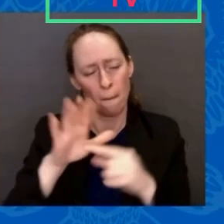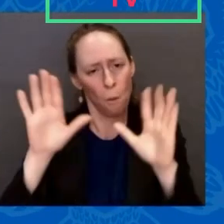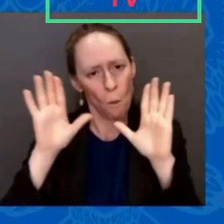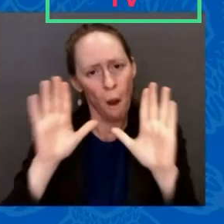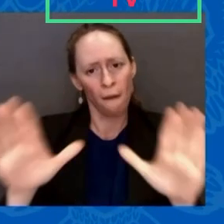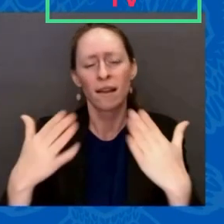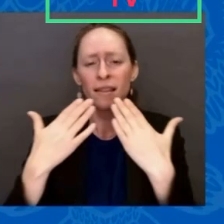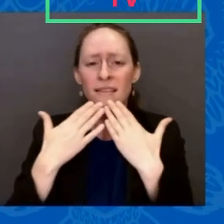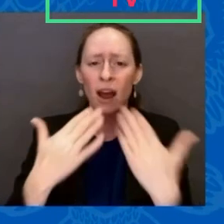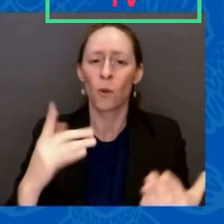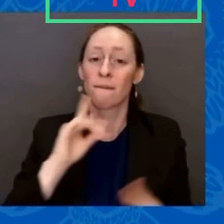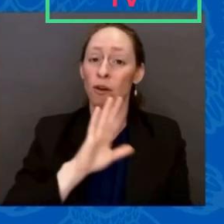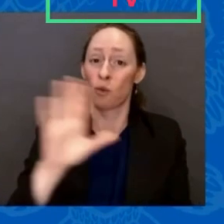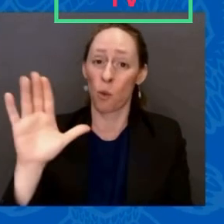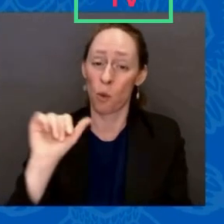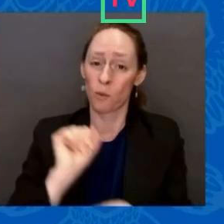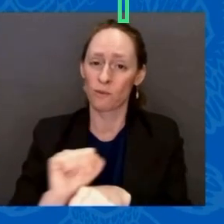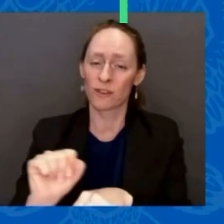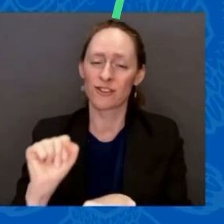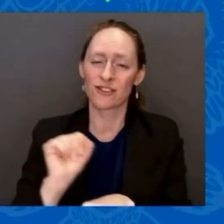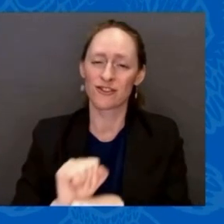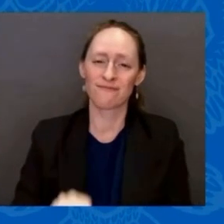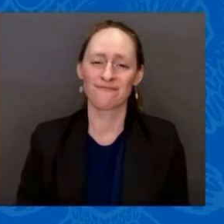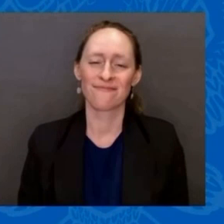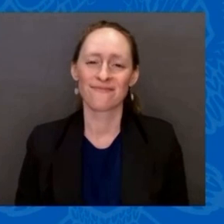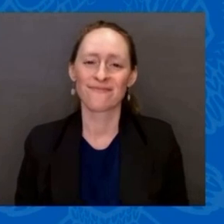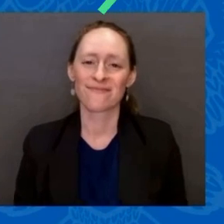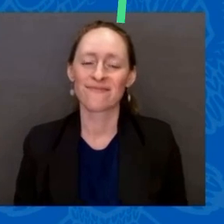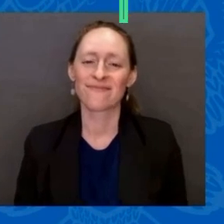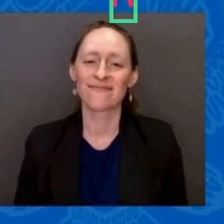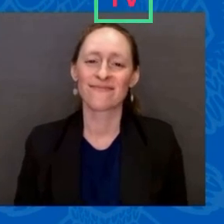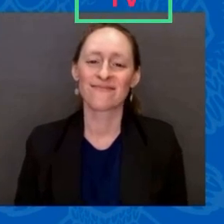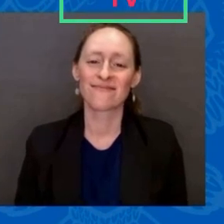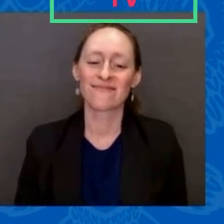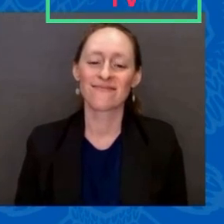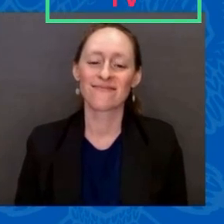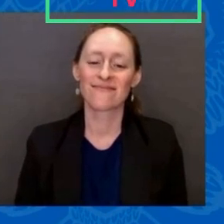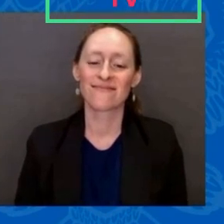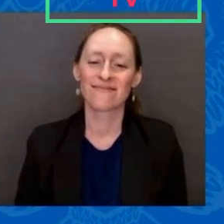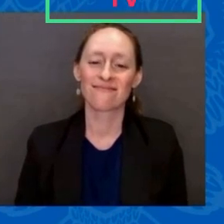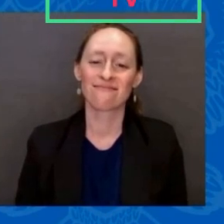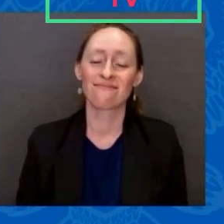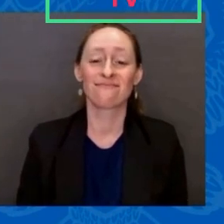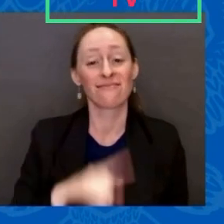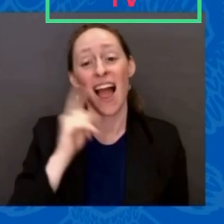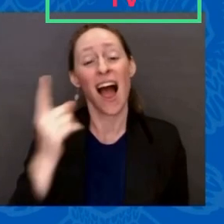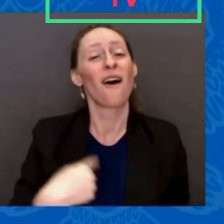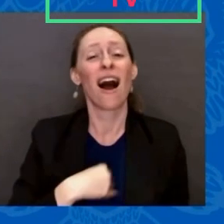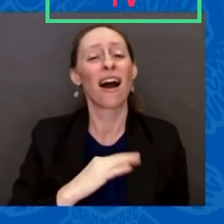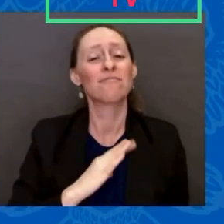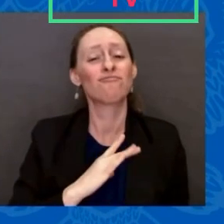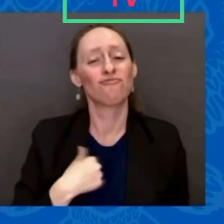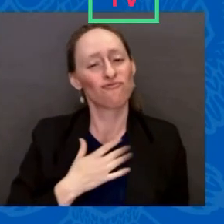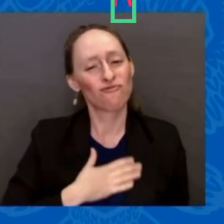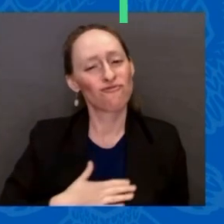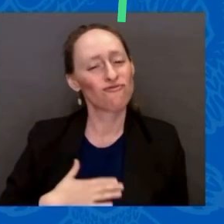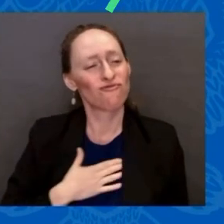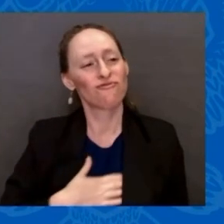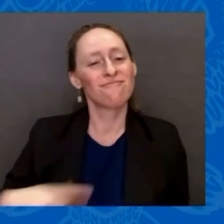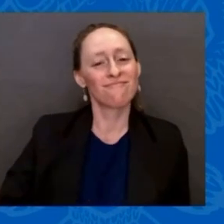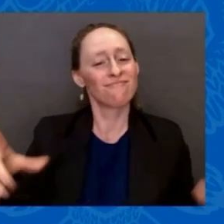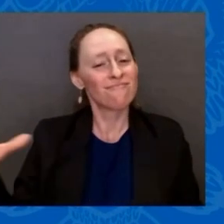And I like hanging around with heroines like Tammy Duckworth. Tammy, God love you. You're the best, too, I tell you. But you know what?